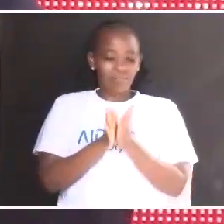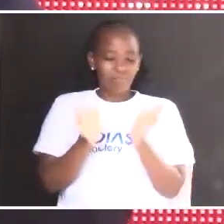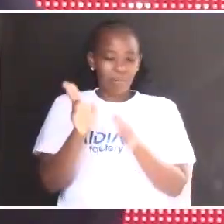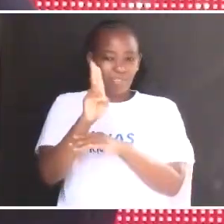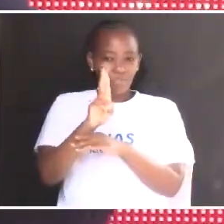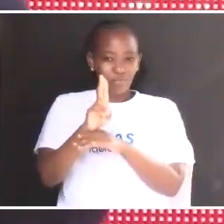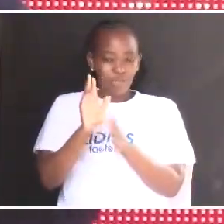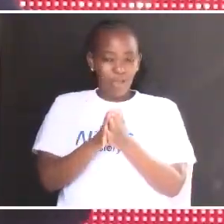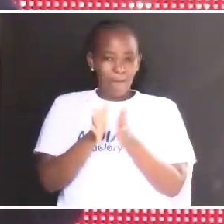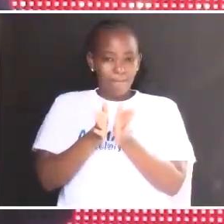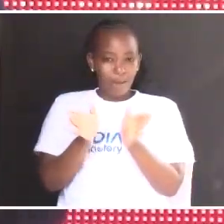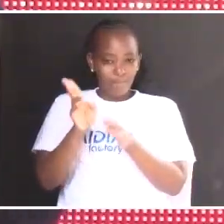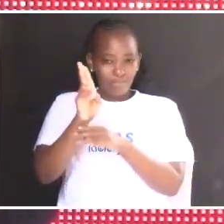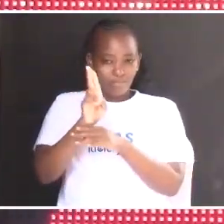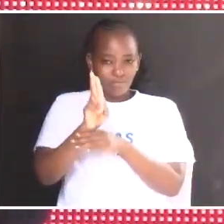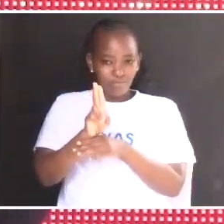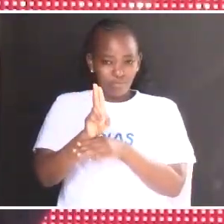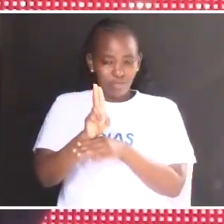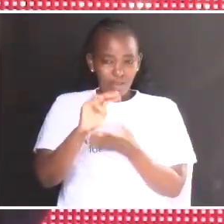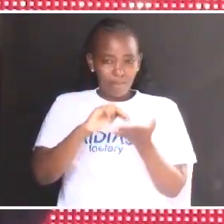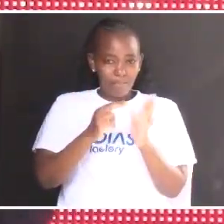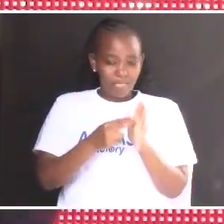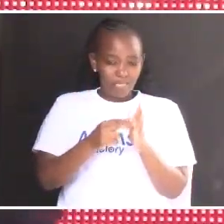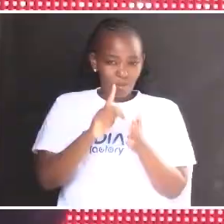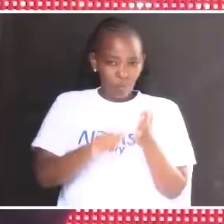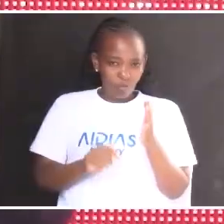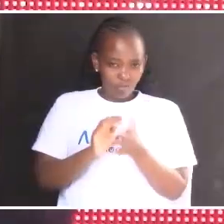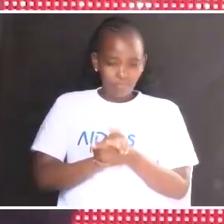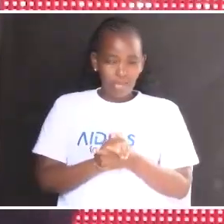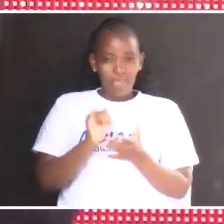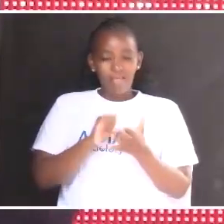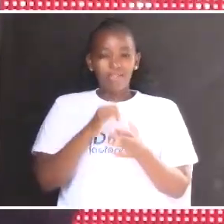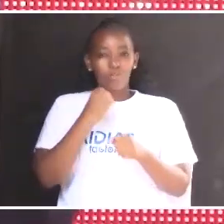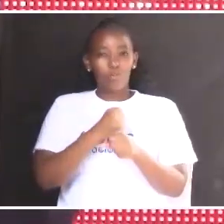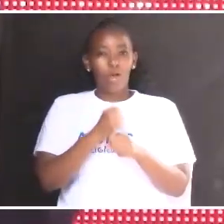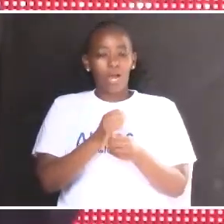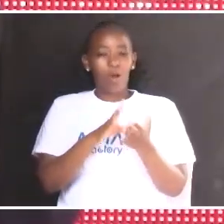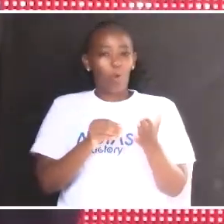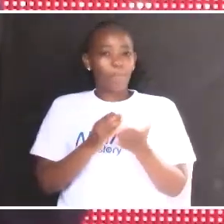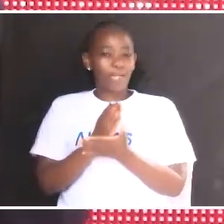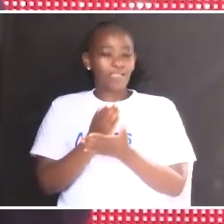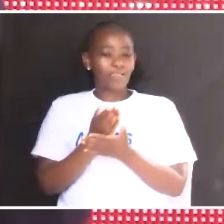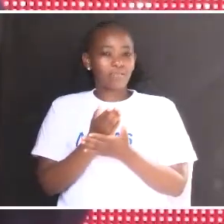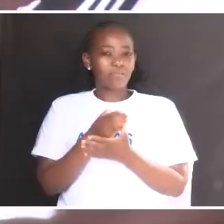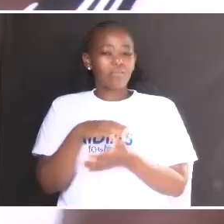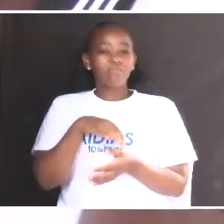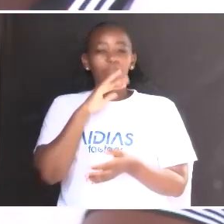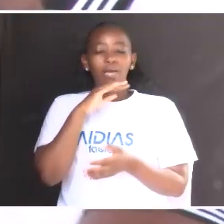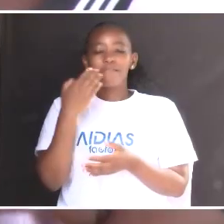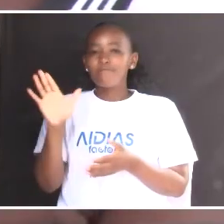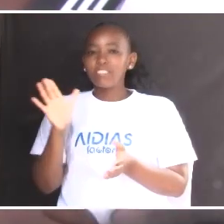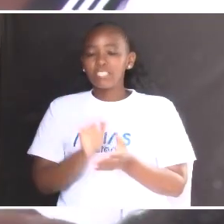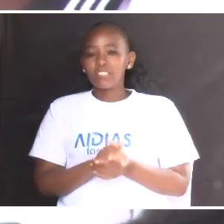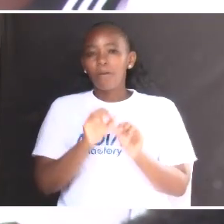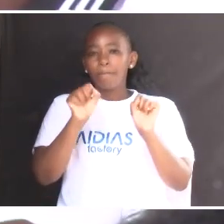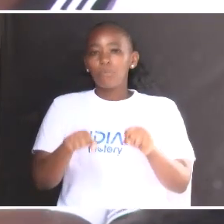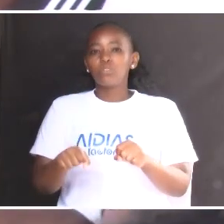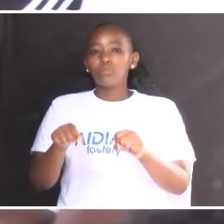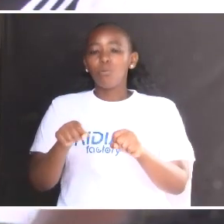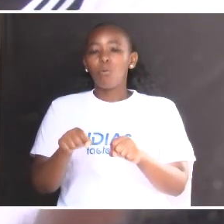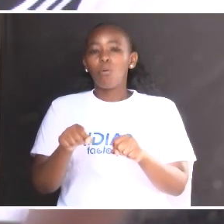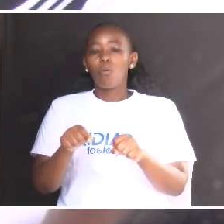domain. Public domain in terms of copyright inamaanisha that work copyright may expire, and it